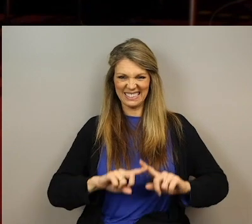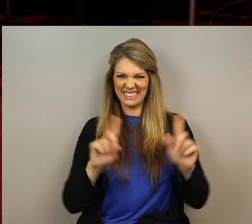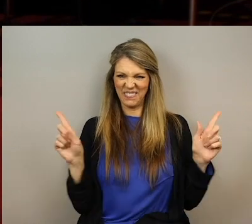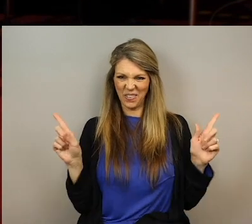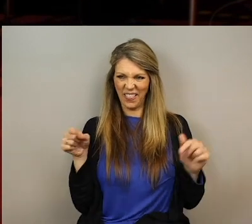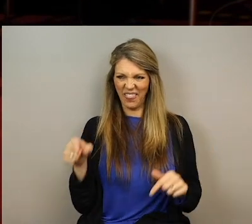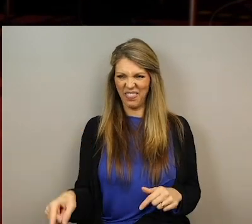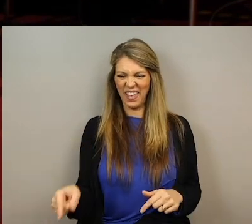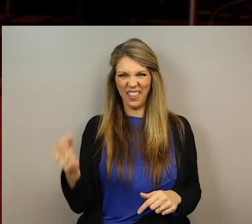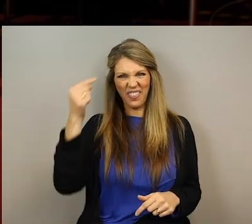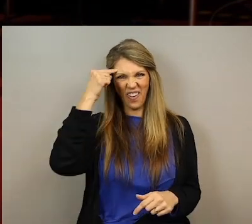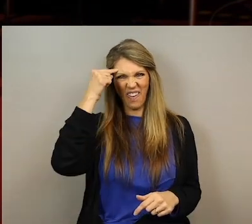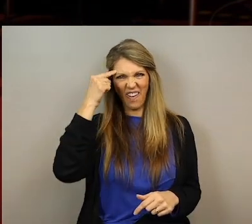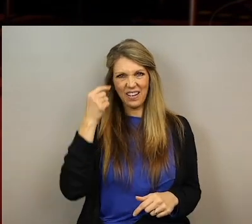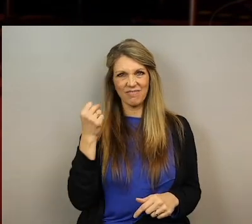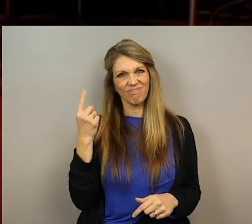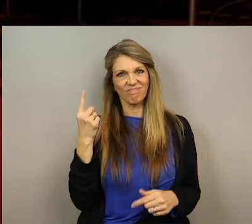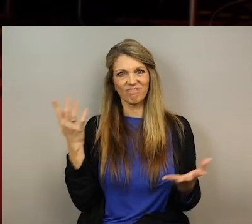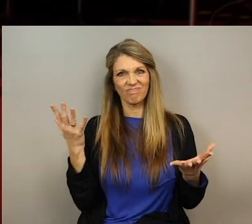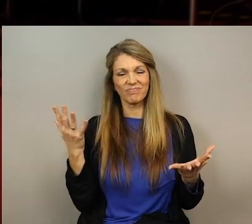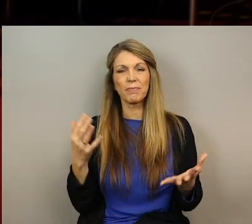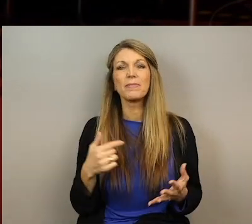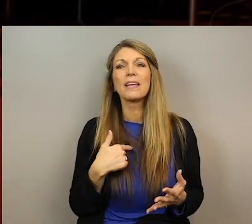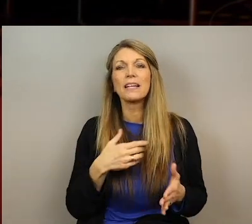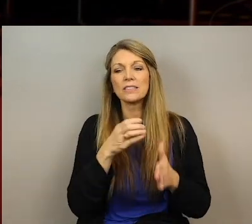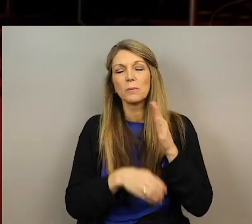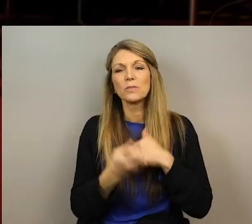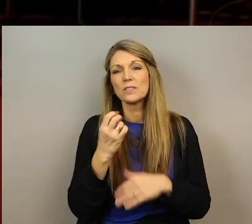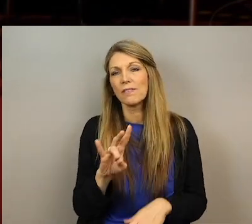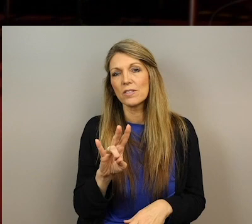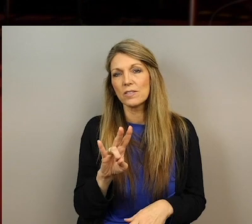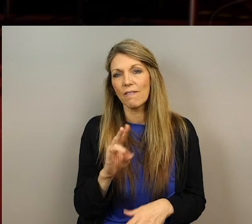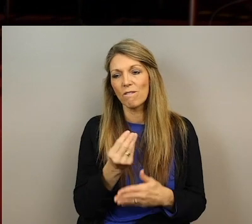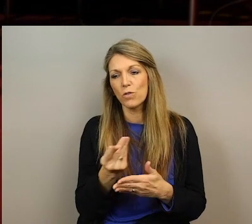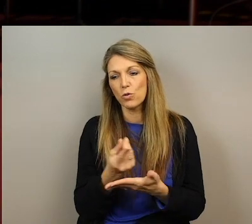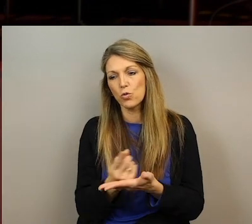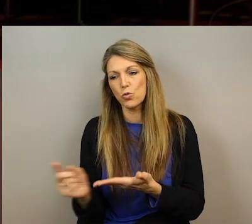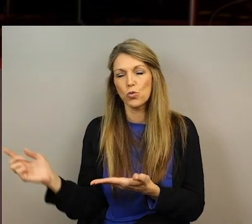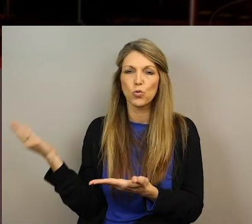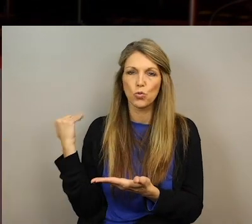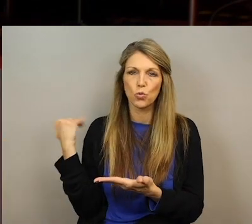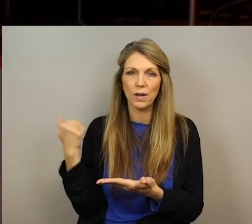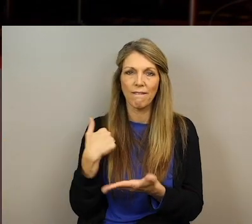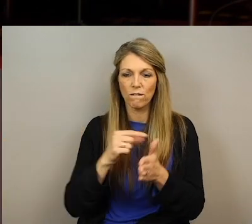they had understood it to be. Again, if we just move in chapter 17, a few weeks ago, we talked about this in verse 9. As they were coming down